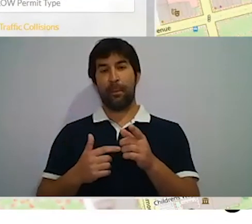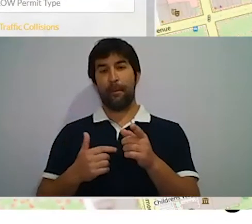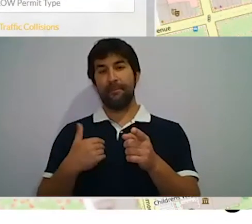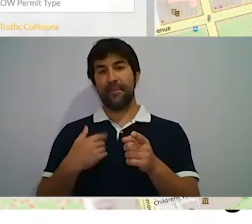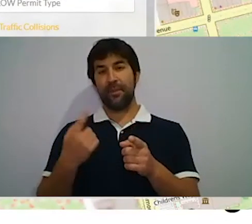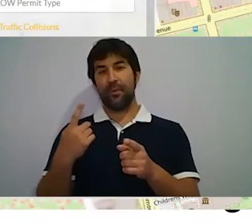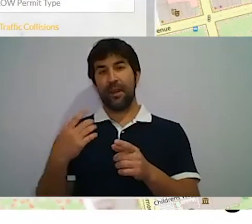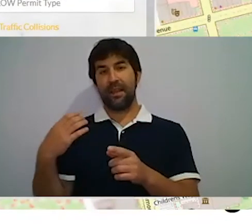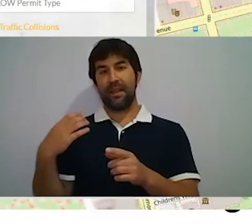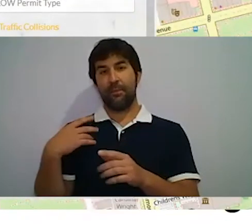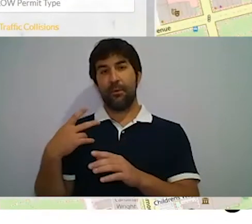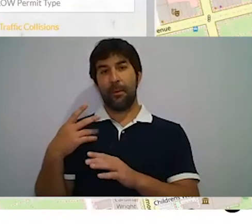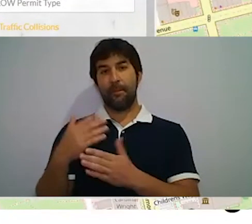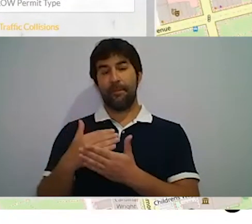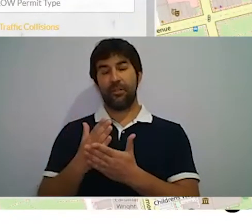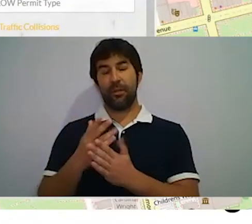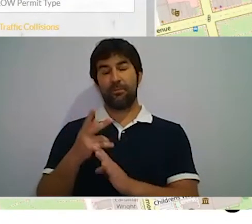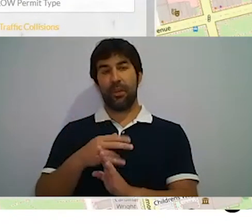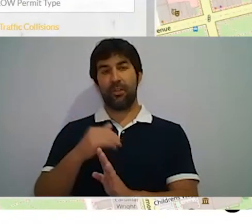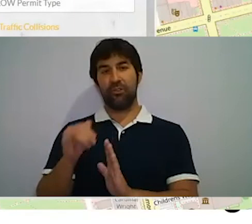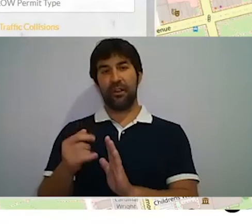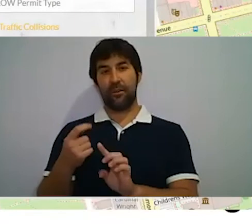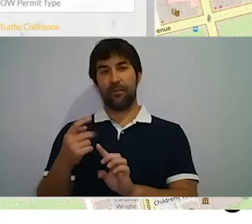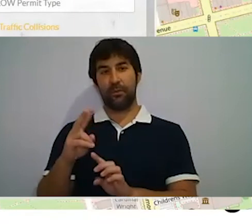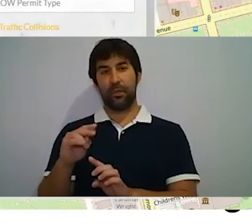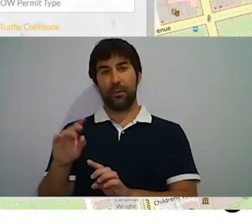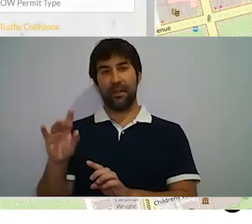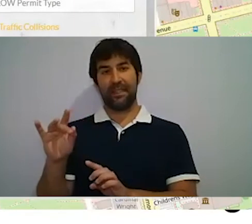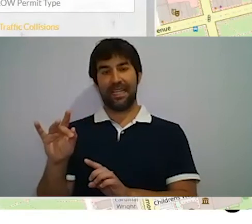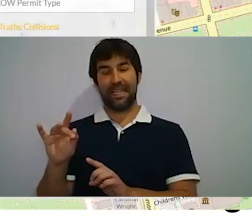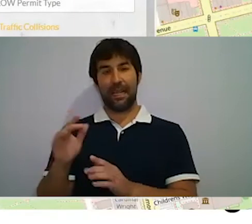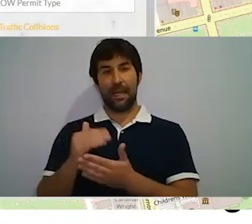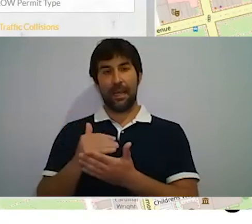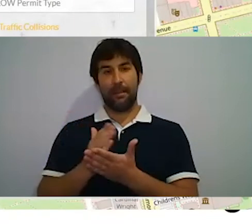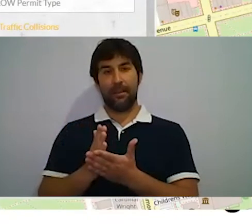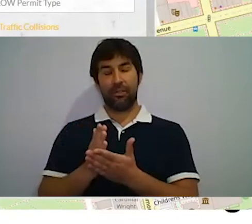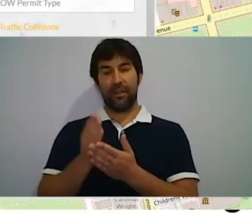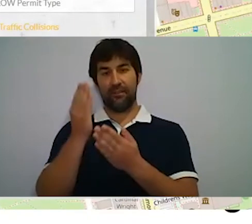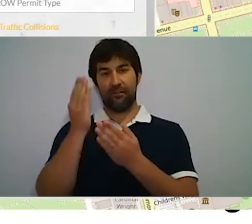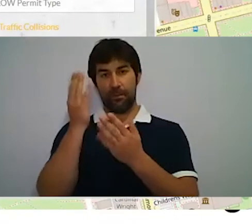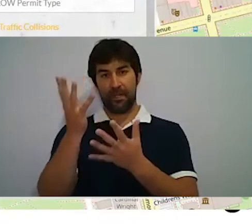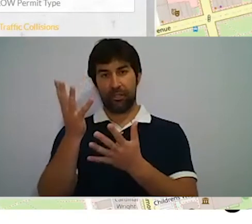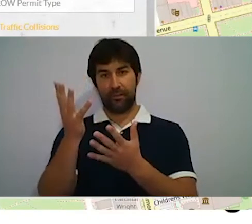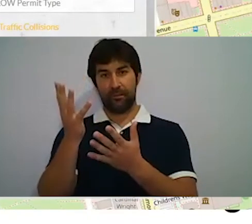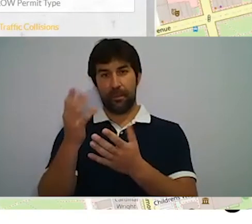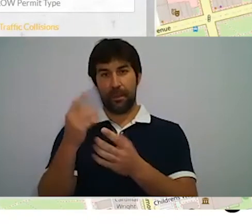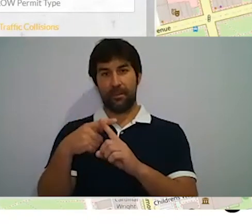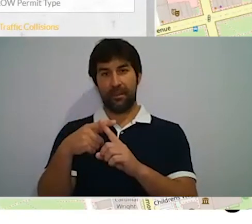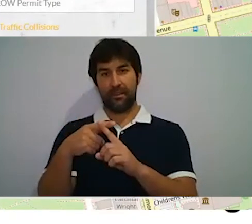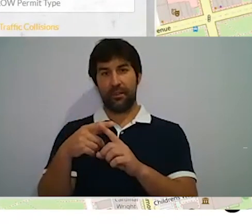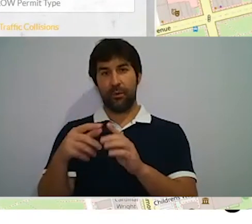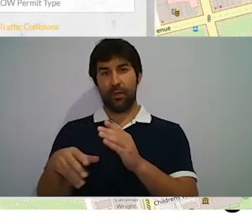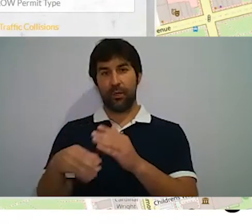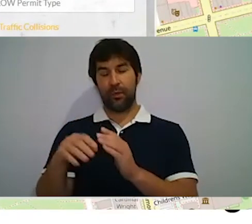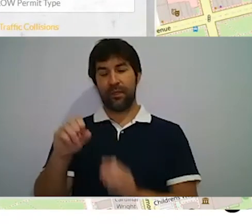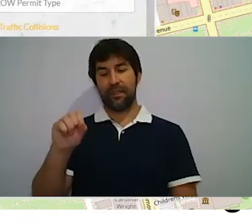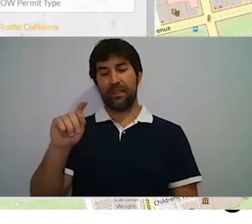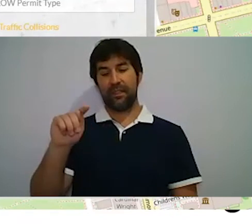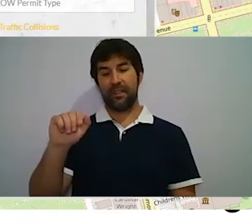by various stakeholders in response to the data gathering that we did on that corridor with respect to speed compliance. There is